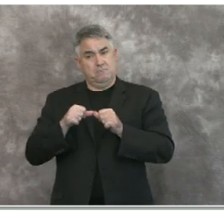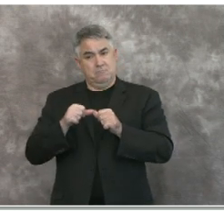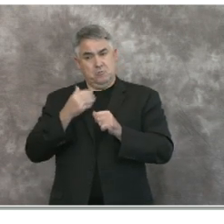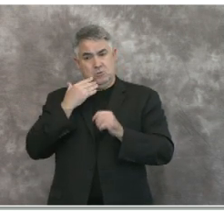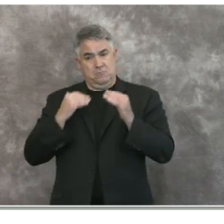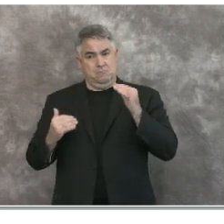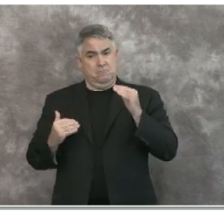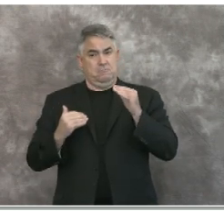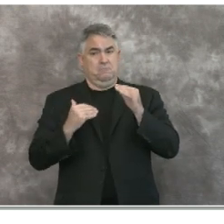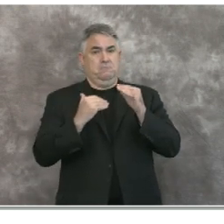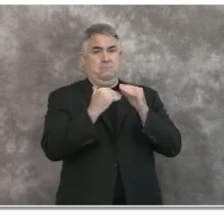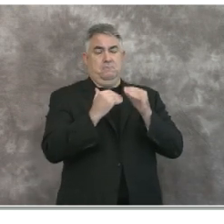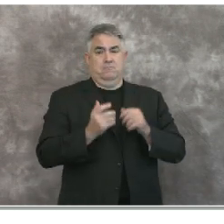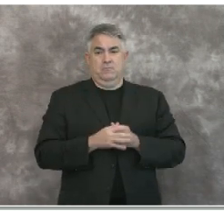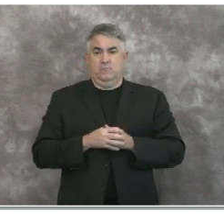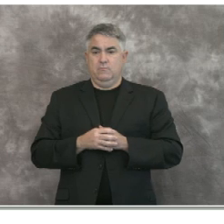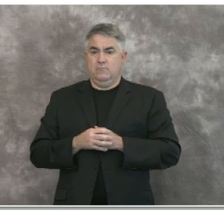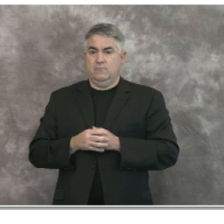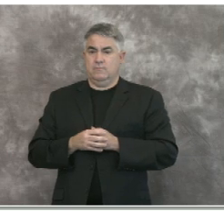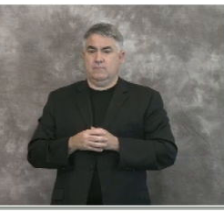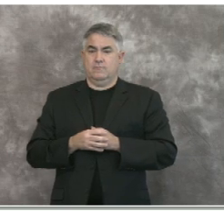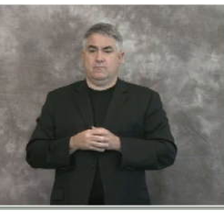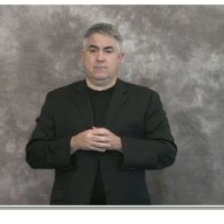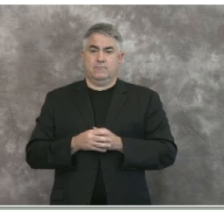testing. Total tests reported to date is